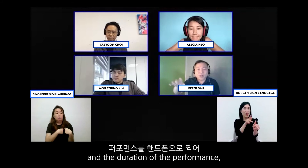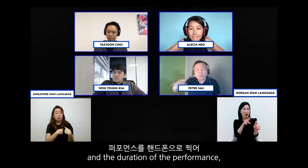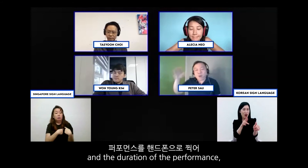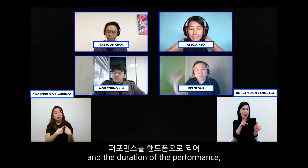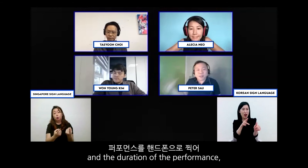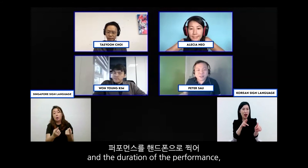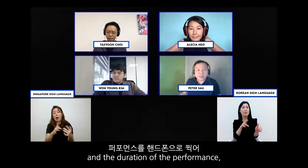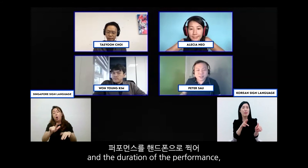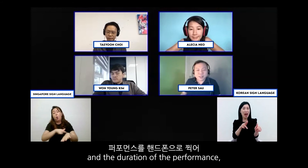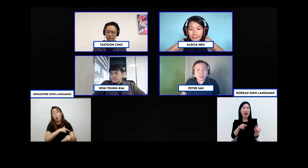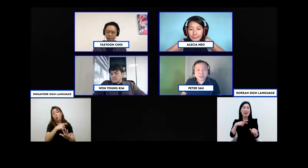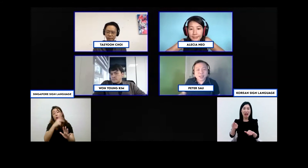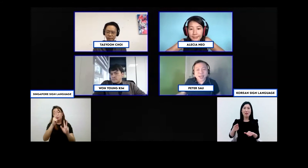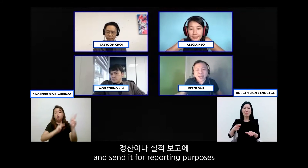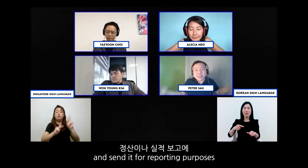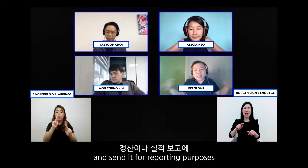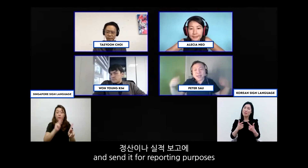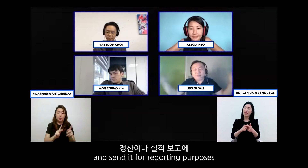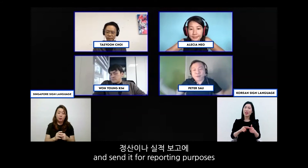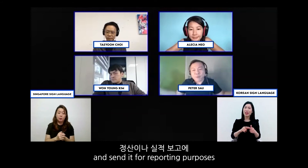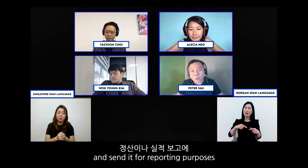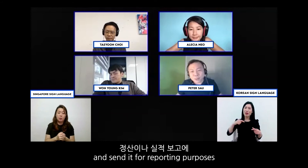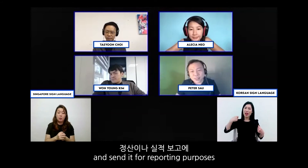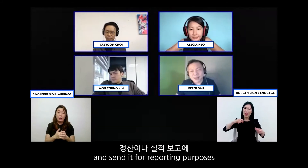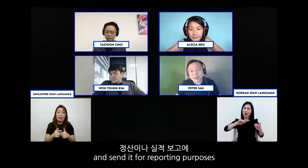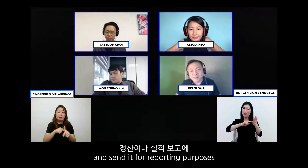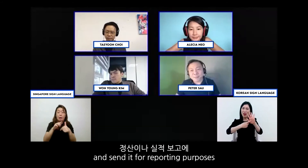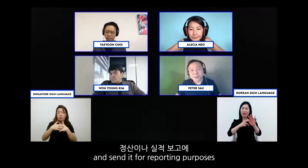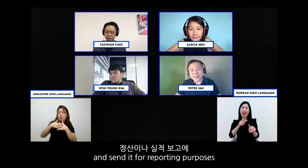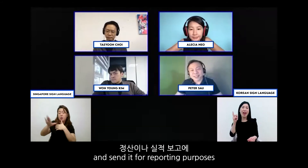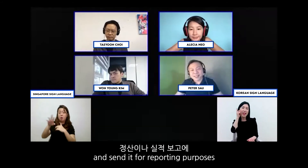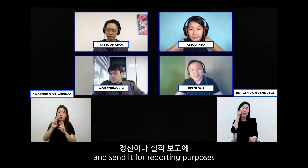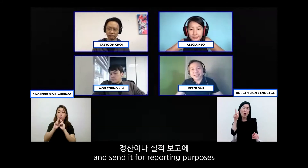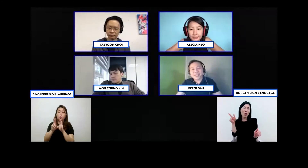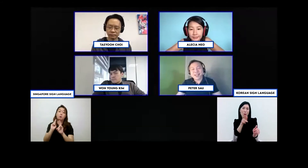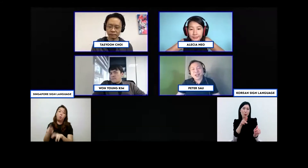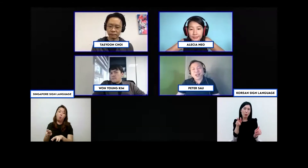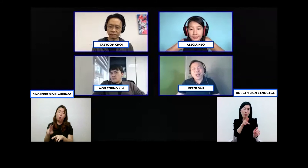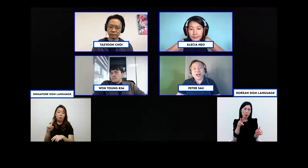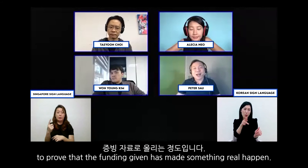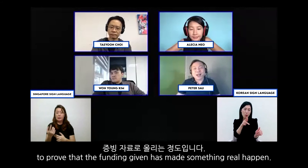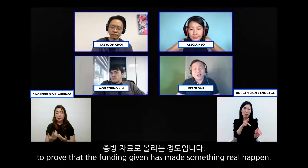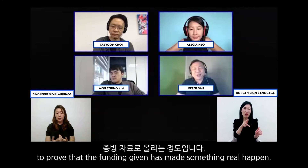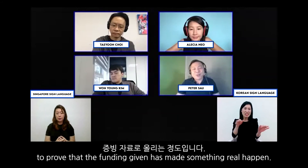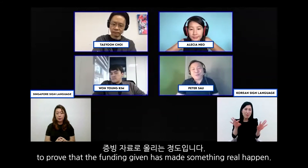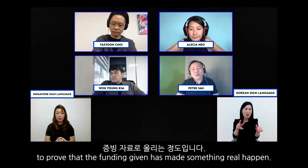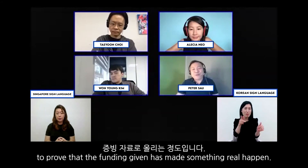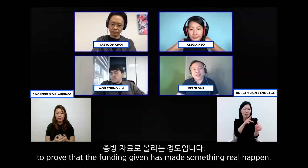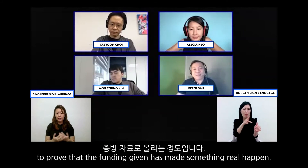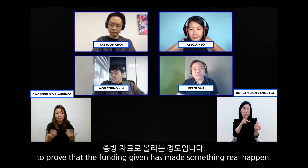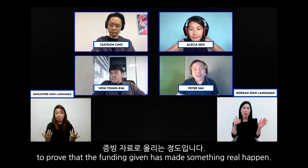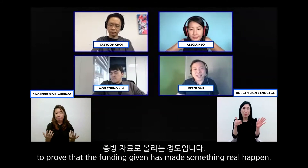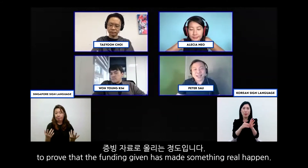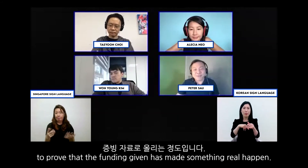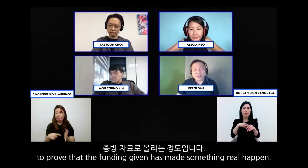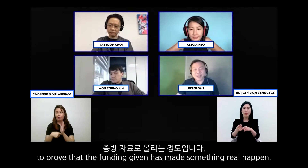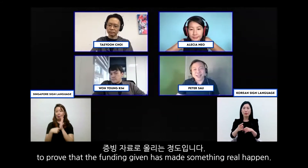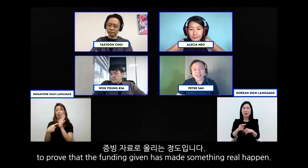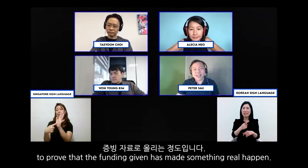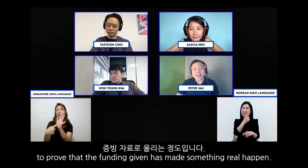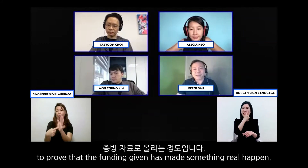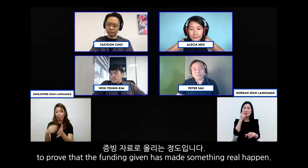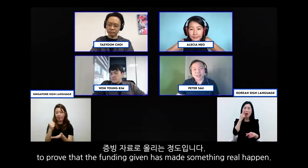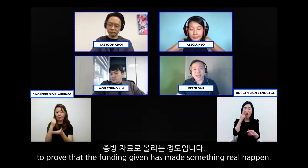of the performance and send it for reporting purposes to prove that the funding